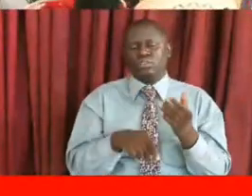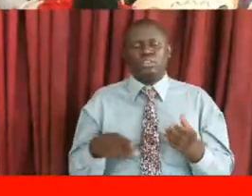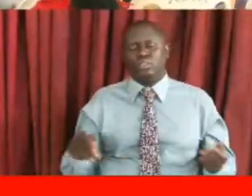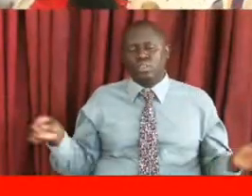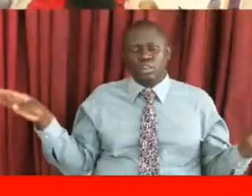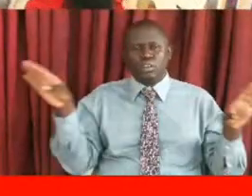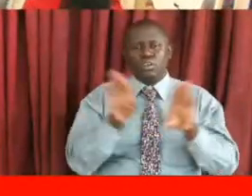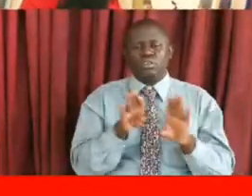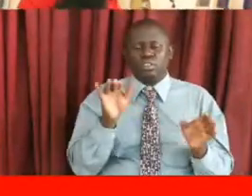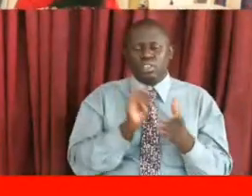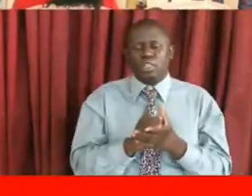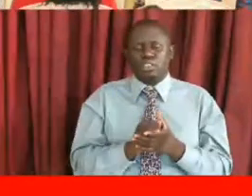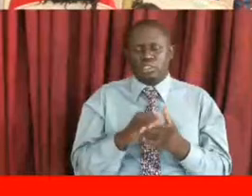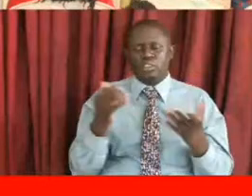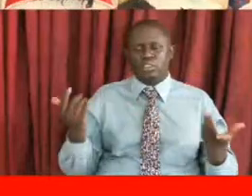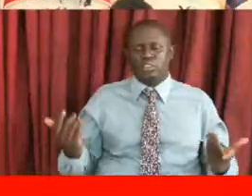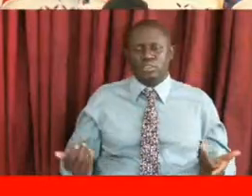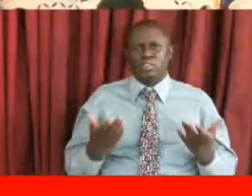around